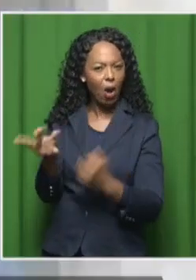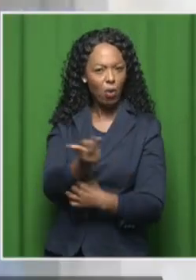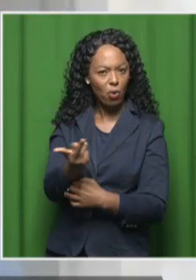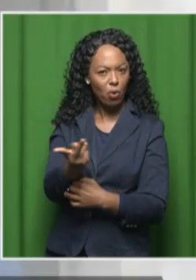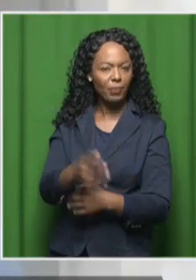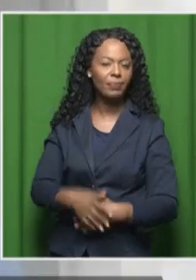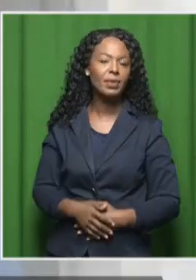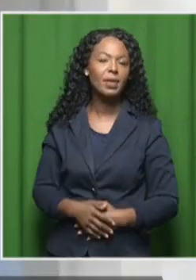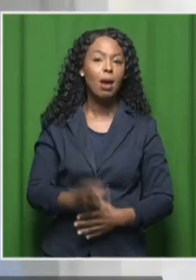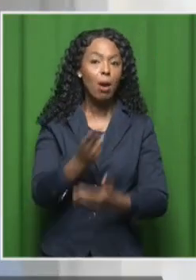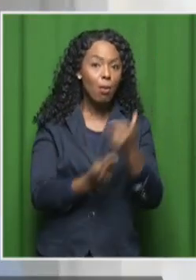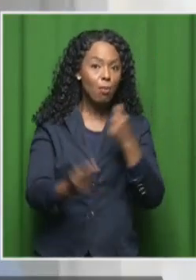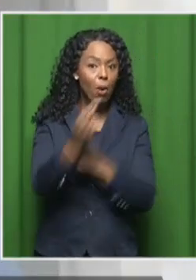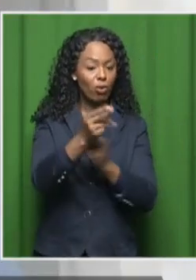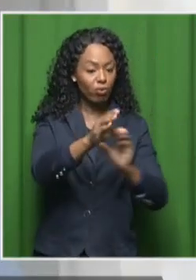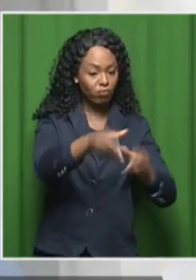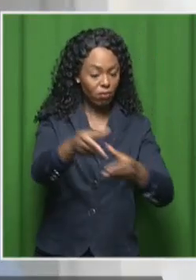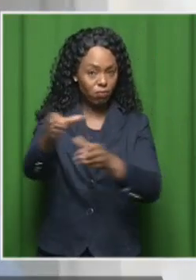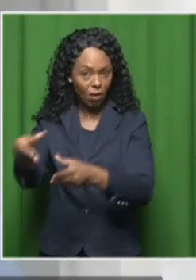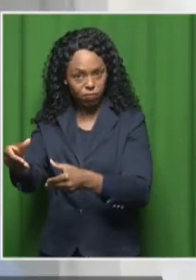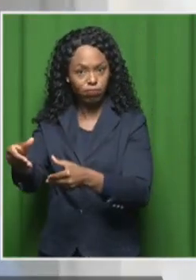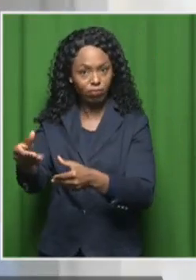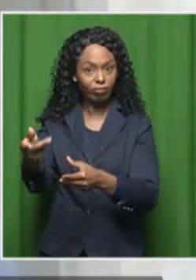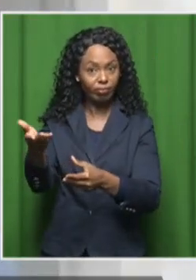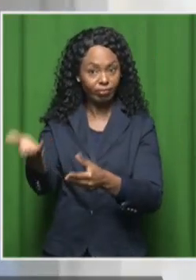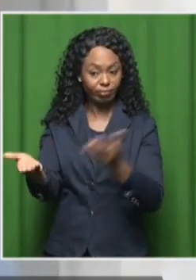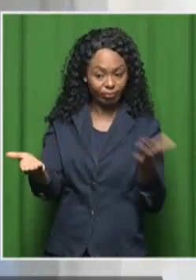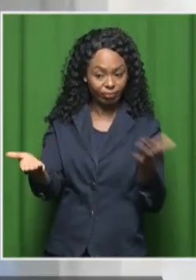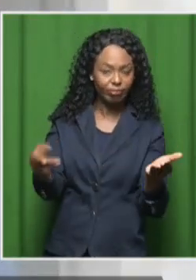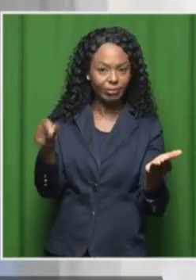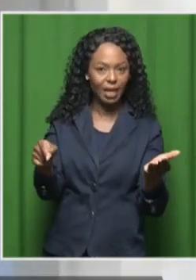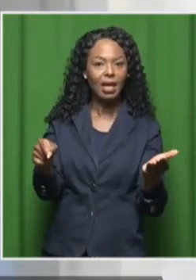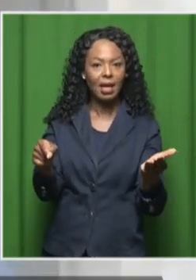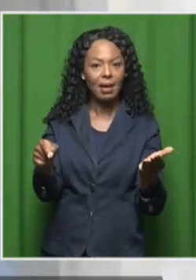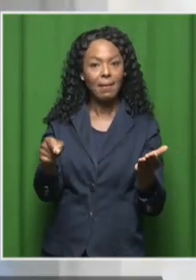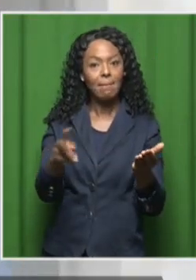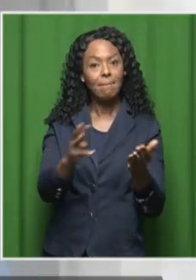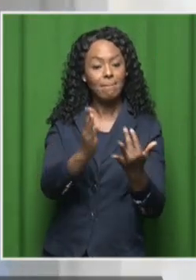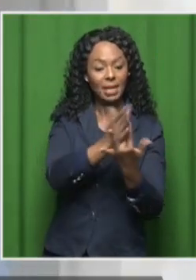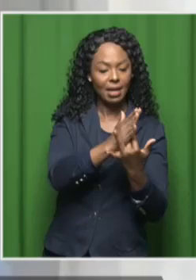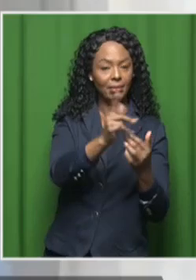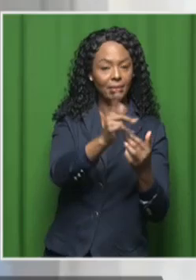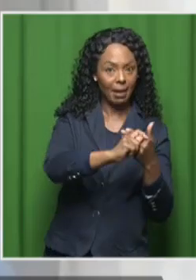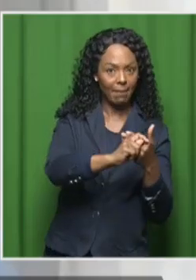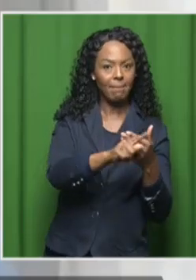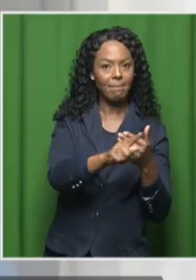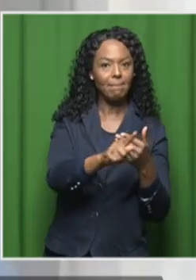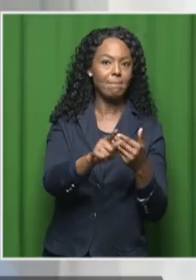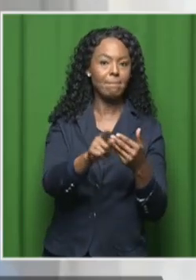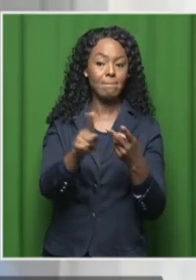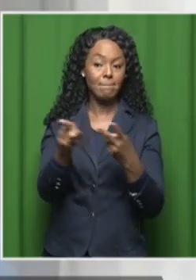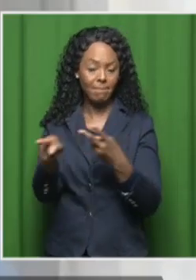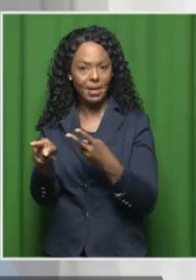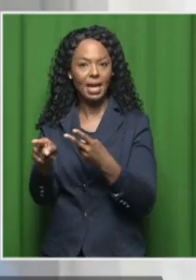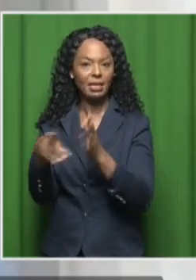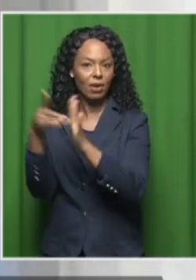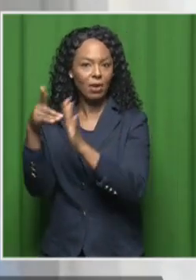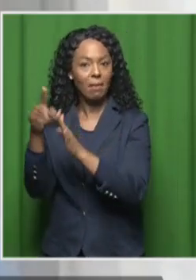Well, both documents, the medium-term strategic plan as well as the medium-term development plan, they are planning